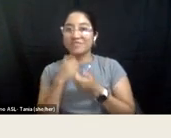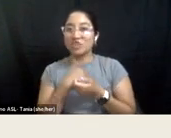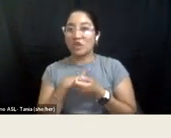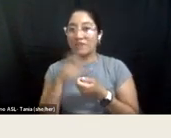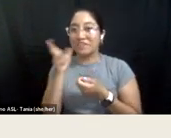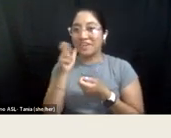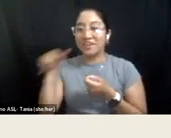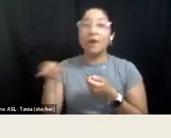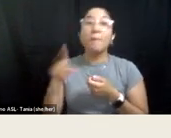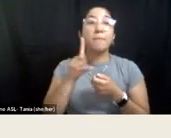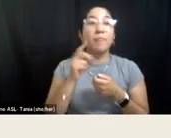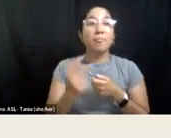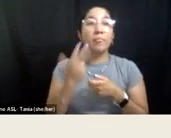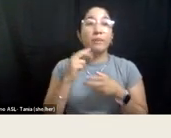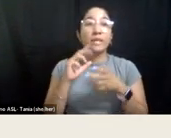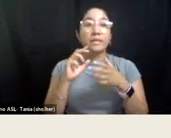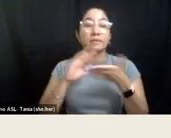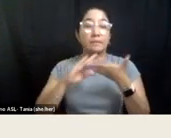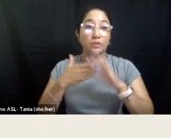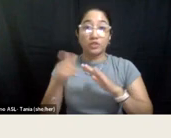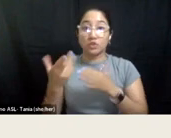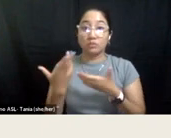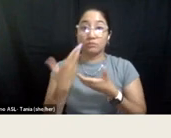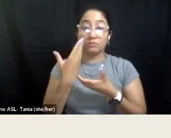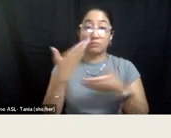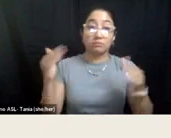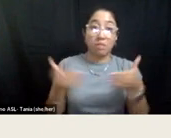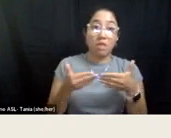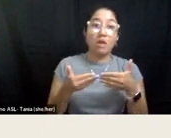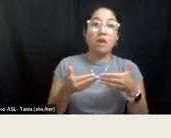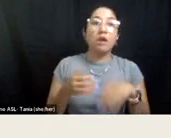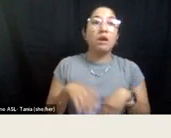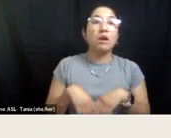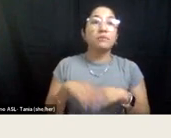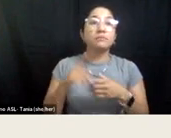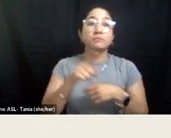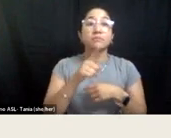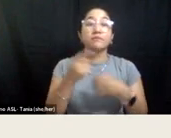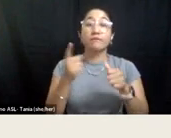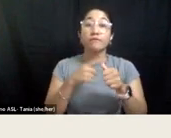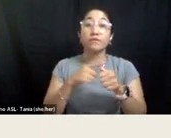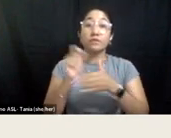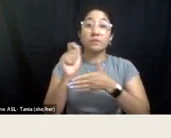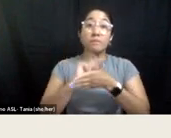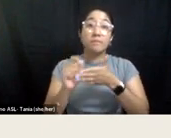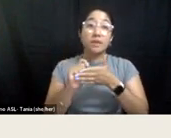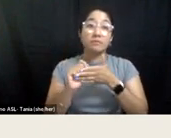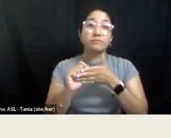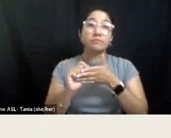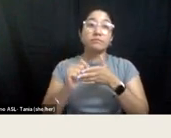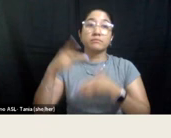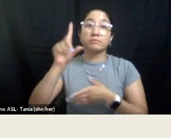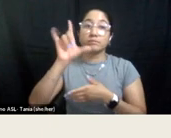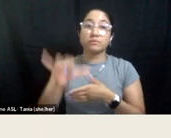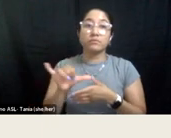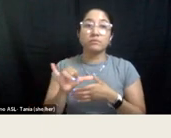Three communities that you belong to. So before I get into that, I want to say that playwriting is world building. No matter what kind of play you're writing, you are world building. A coffee shop in Brooklyn is not the same